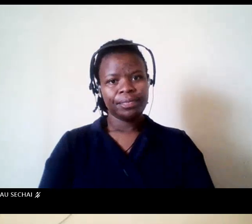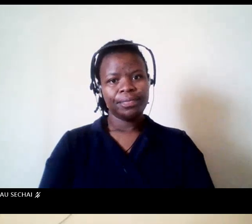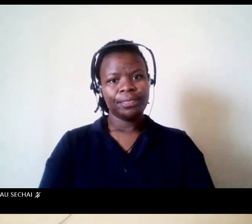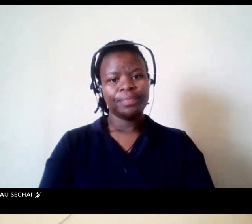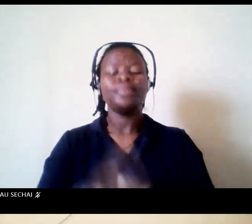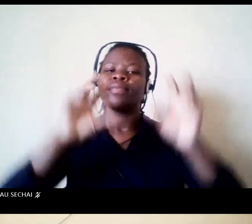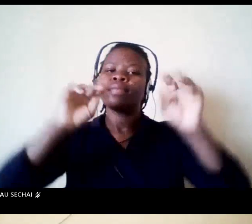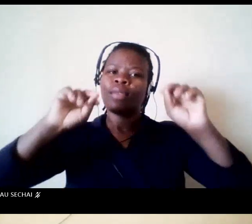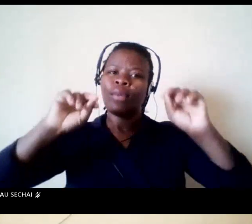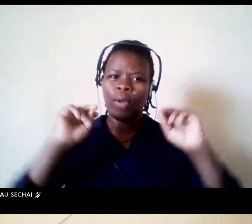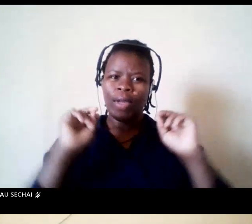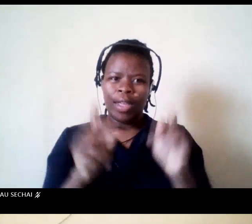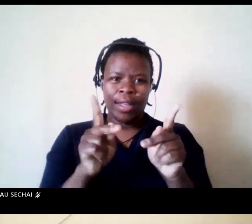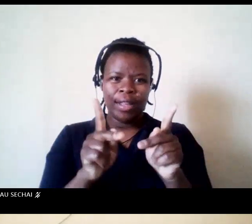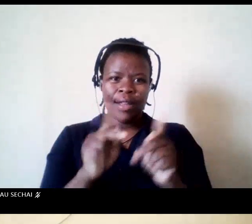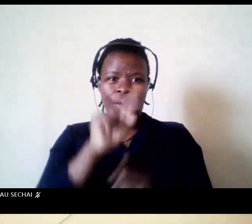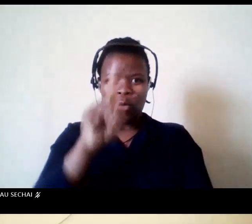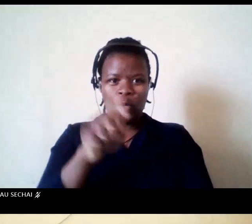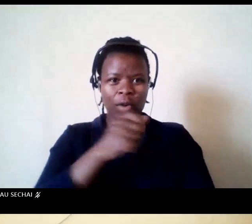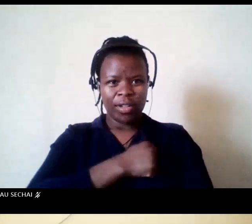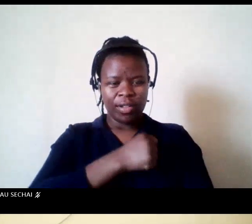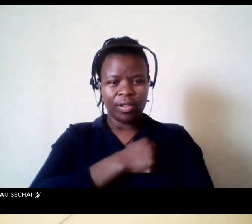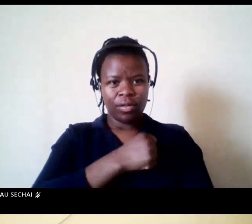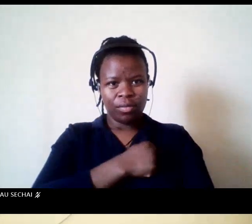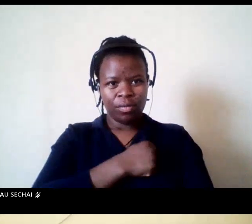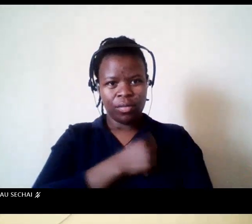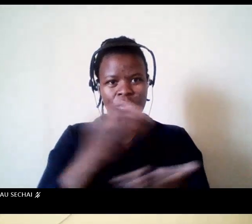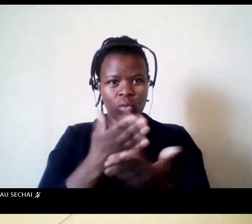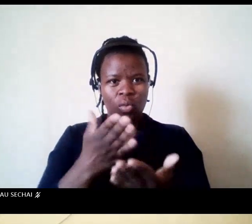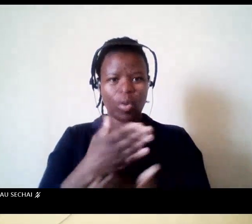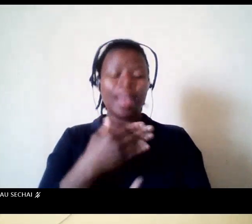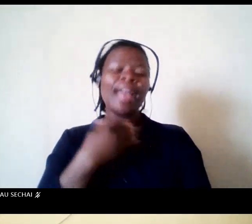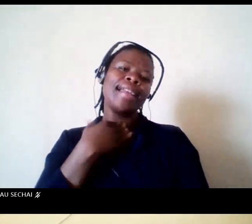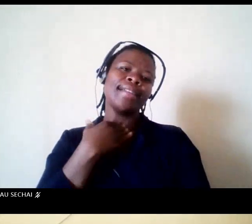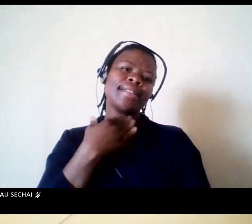Okay, so my question is just out of interest to Pearl.